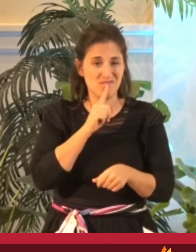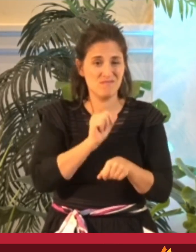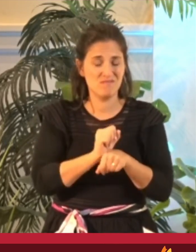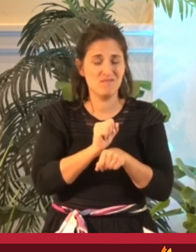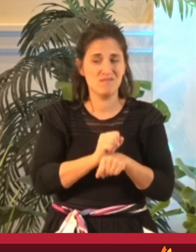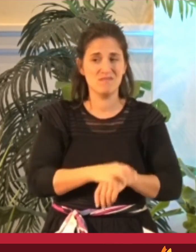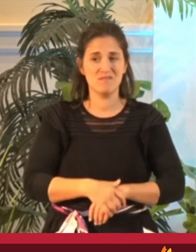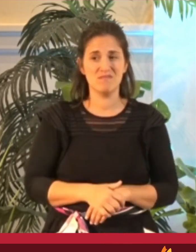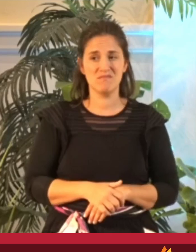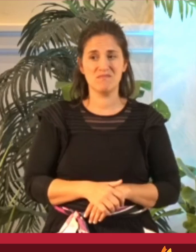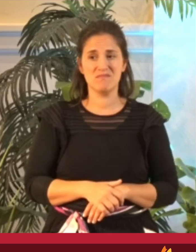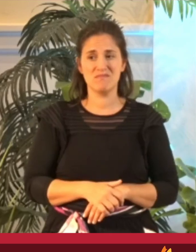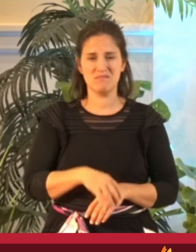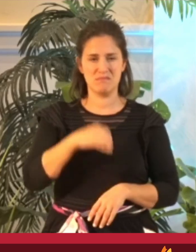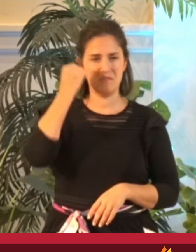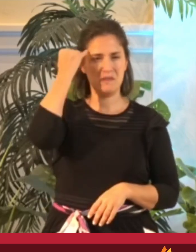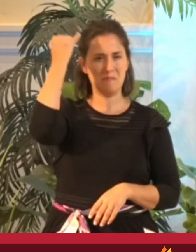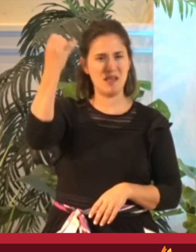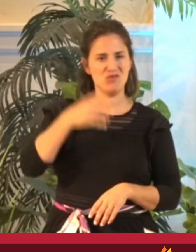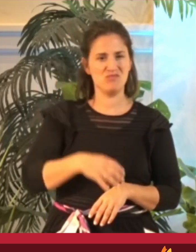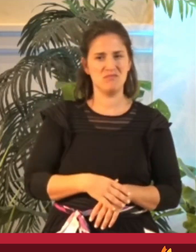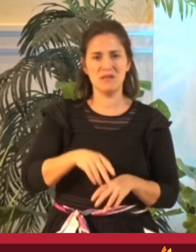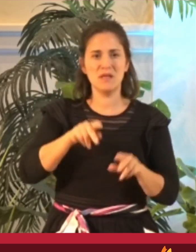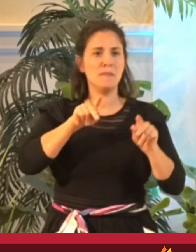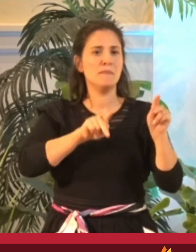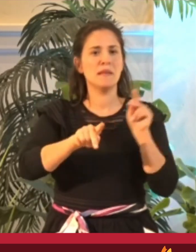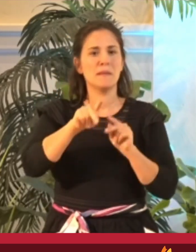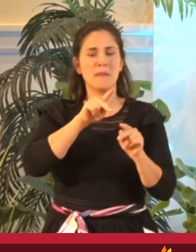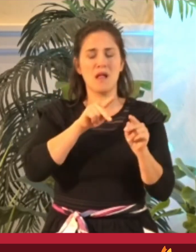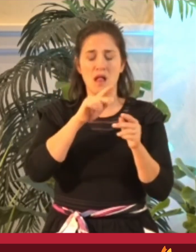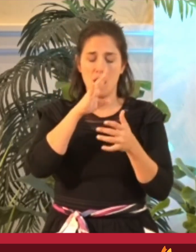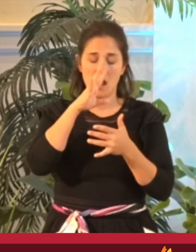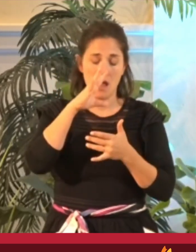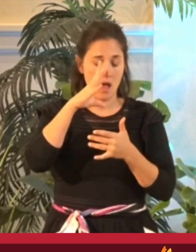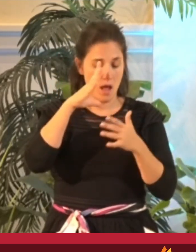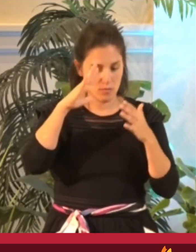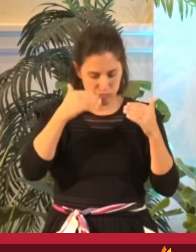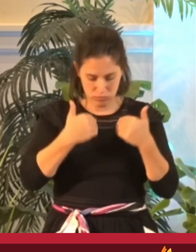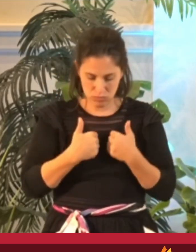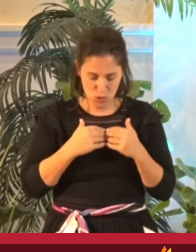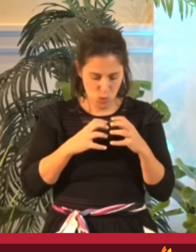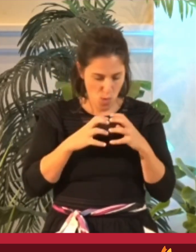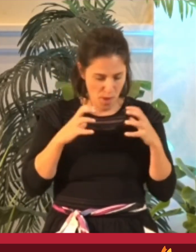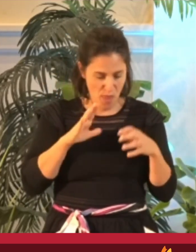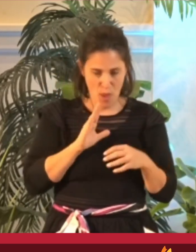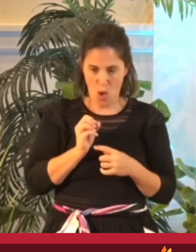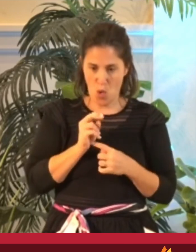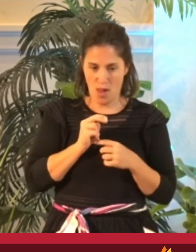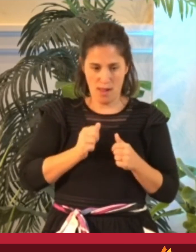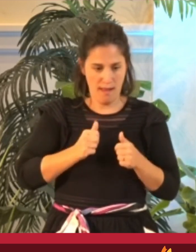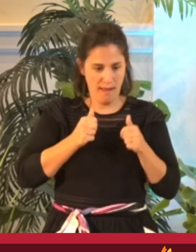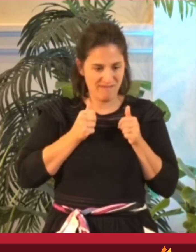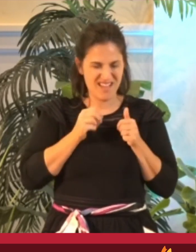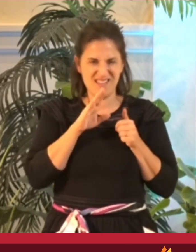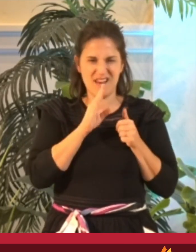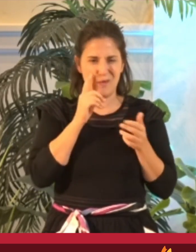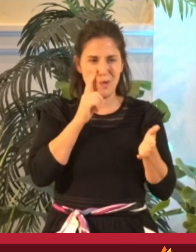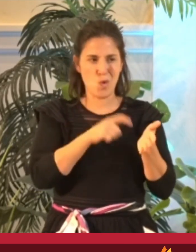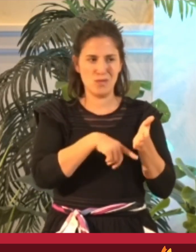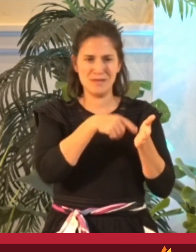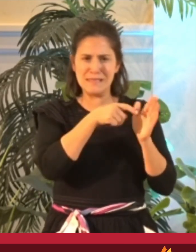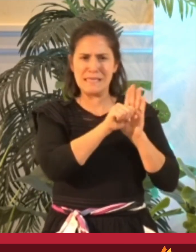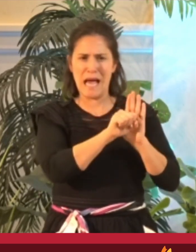so wrapped up in their own lives that they stop noticing the signs that someone might need